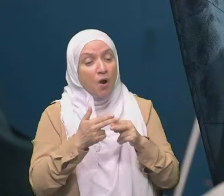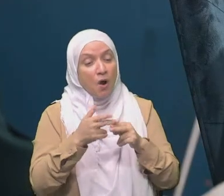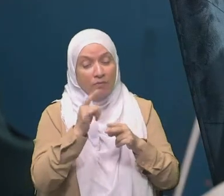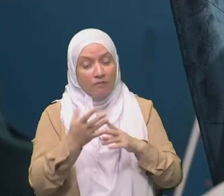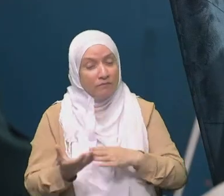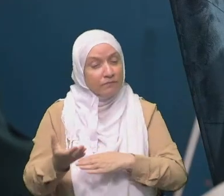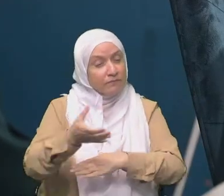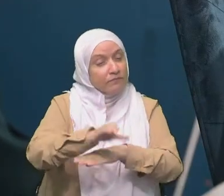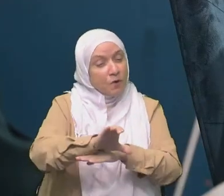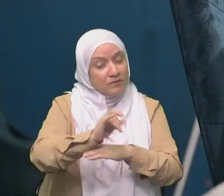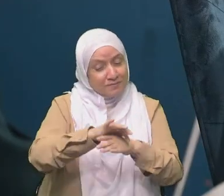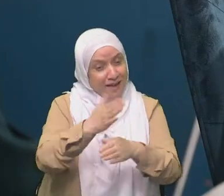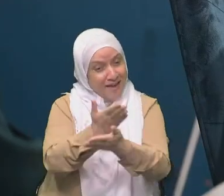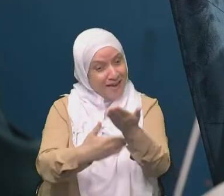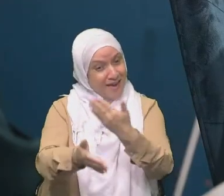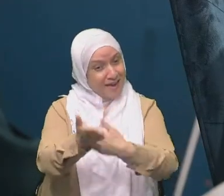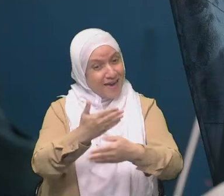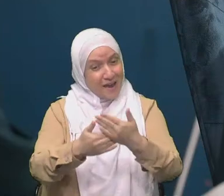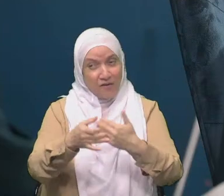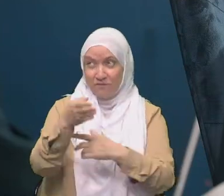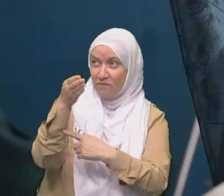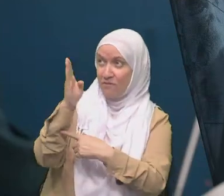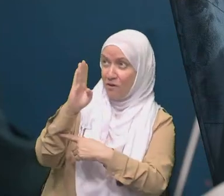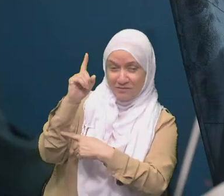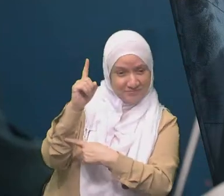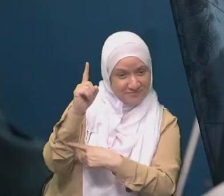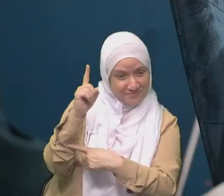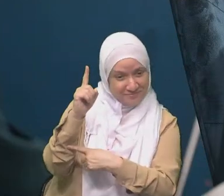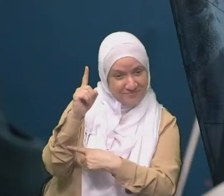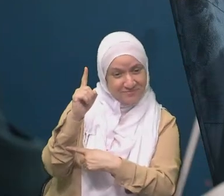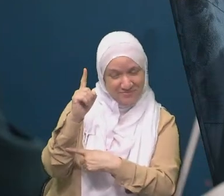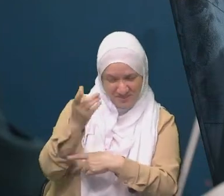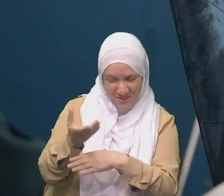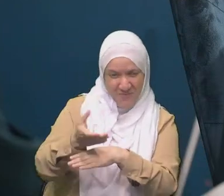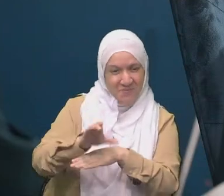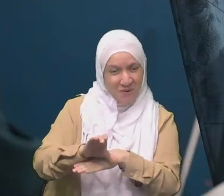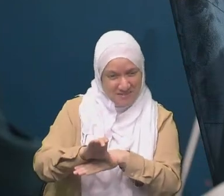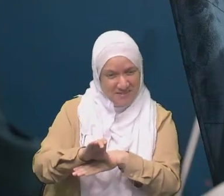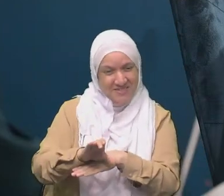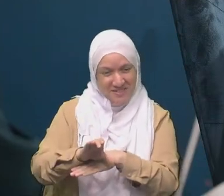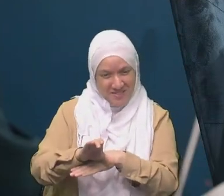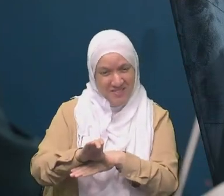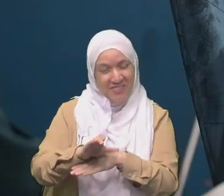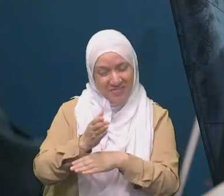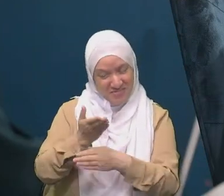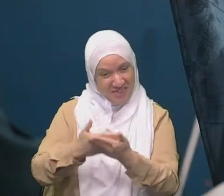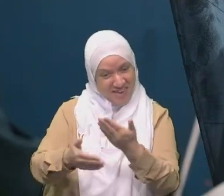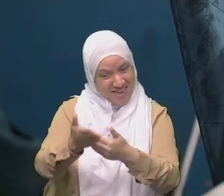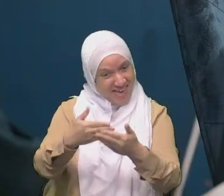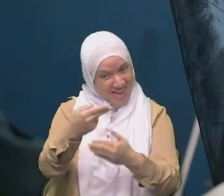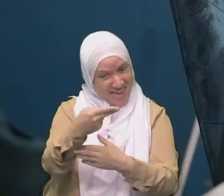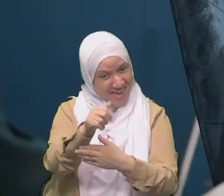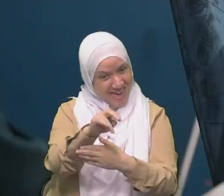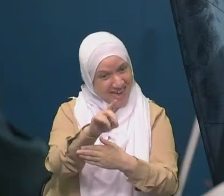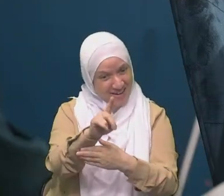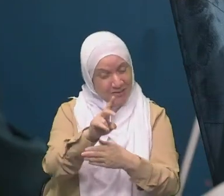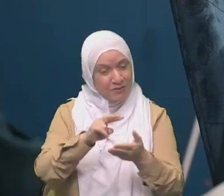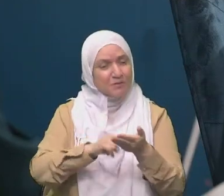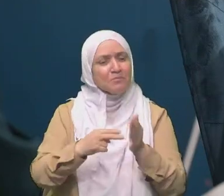Like it's a principle in other faiths where they say forcing the hand of God, basically like you're putting words in